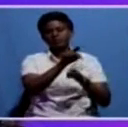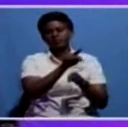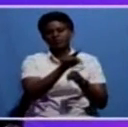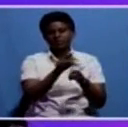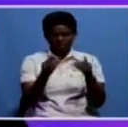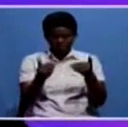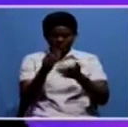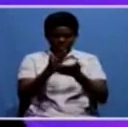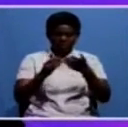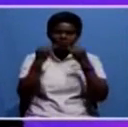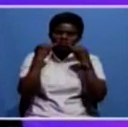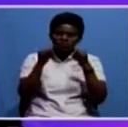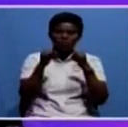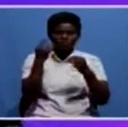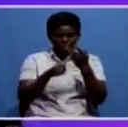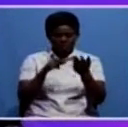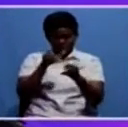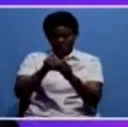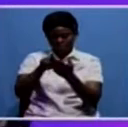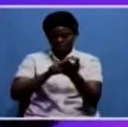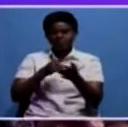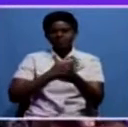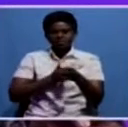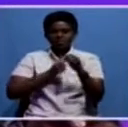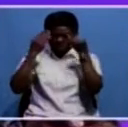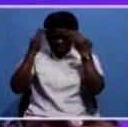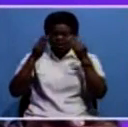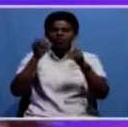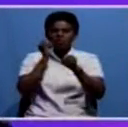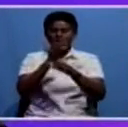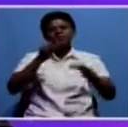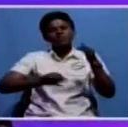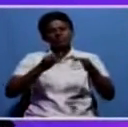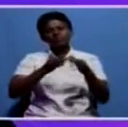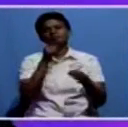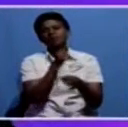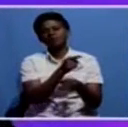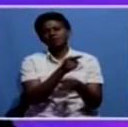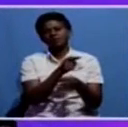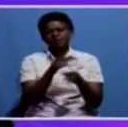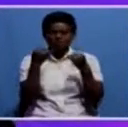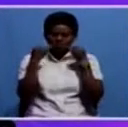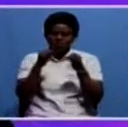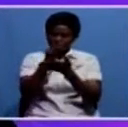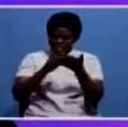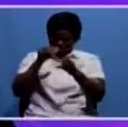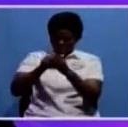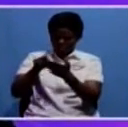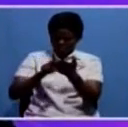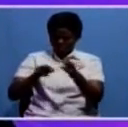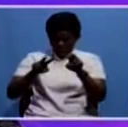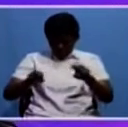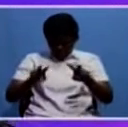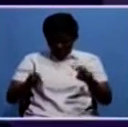Now, some of the information in that report, I'm aware, is already in court. Some of the information in that report is already being